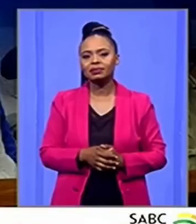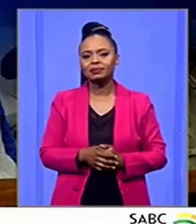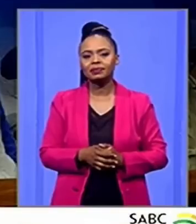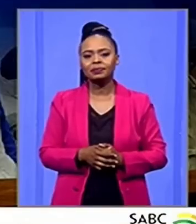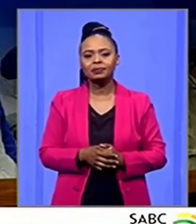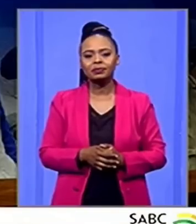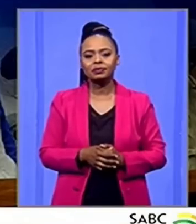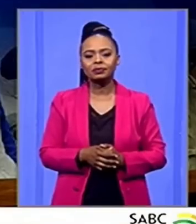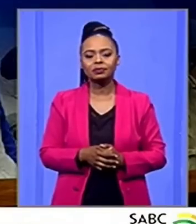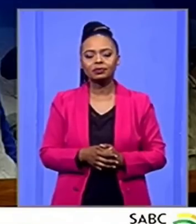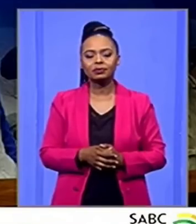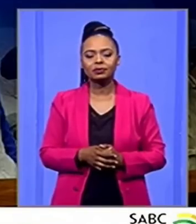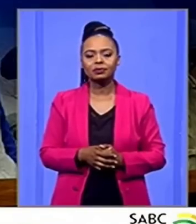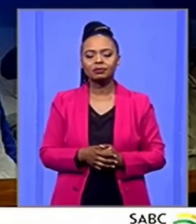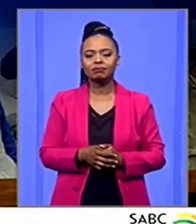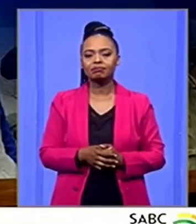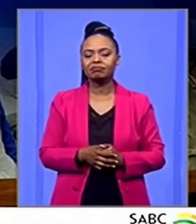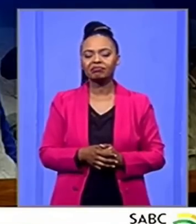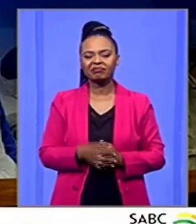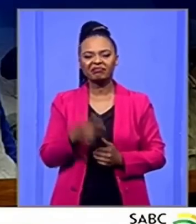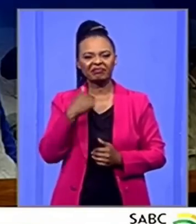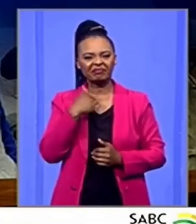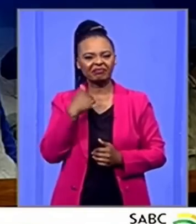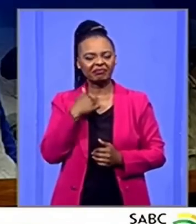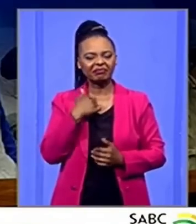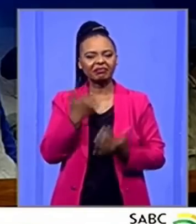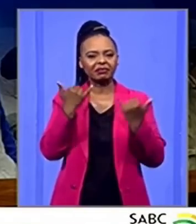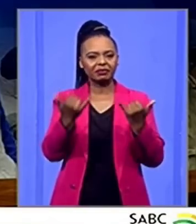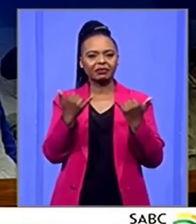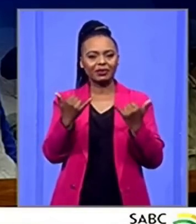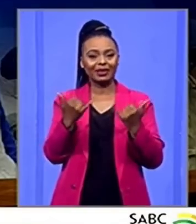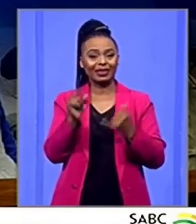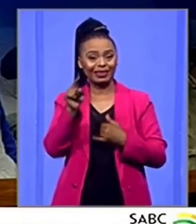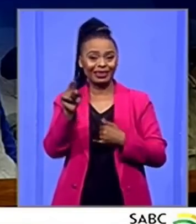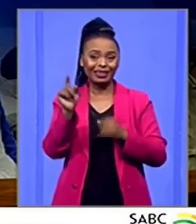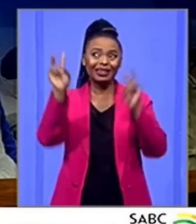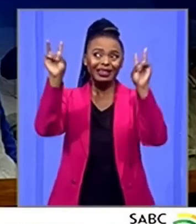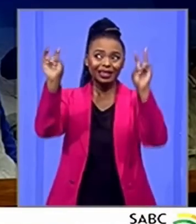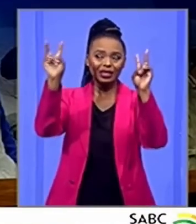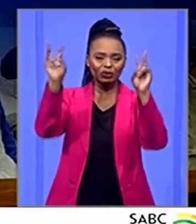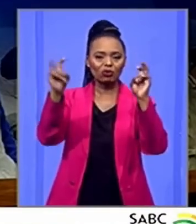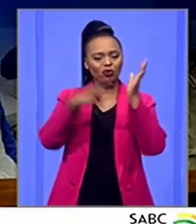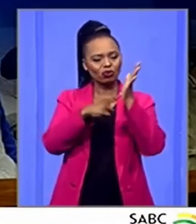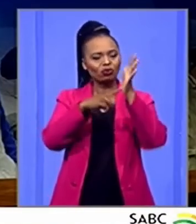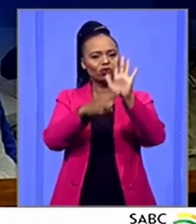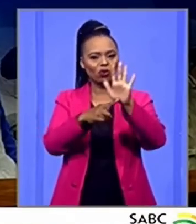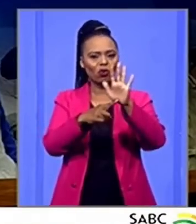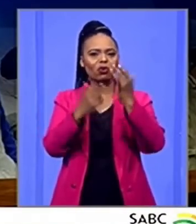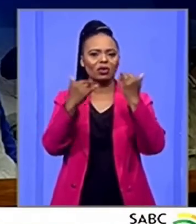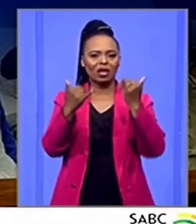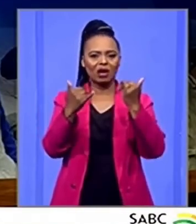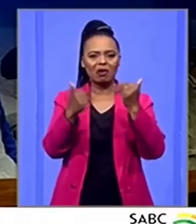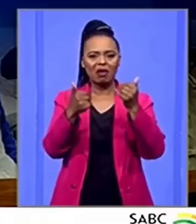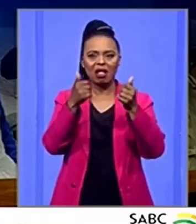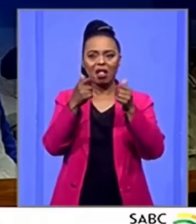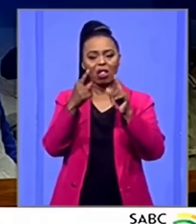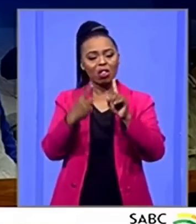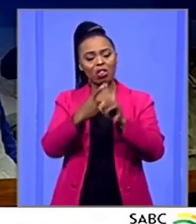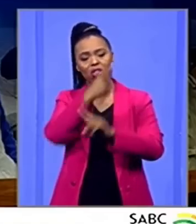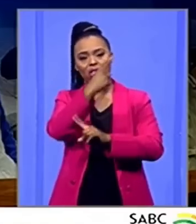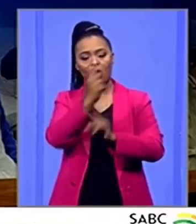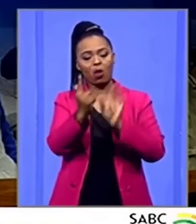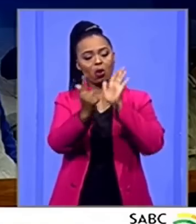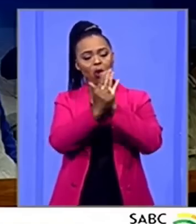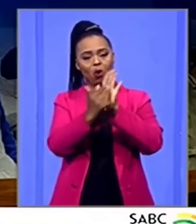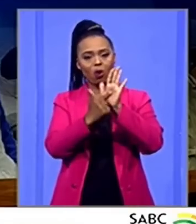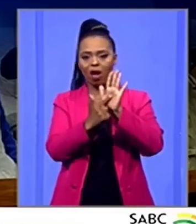Tume ka mo khasong tota go bua nnete sena se ruta batho gore ga gona ope yo go godimo ga molao mo nageng